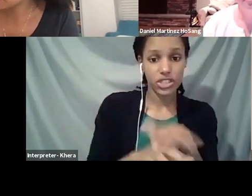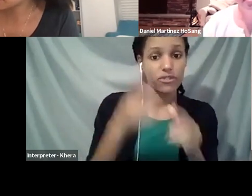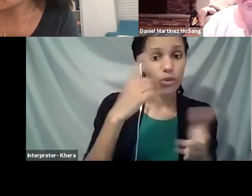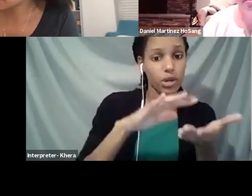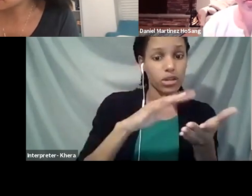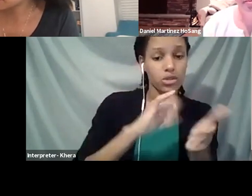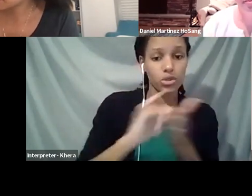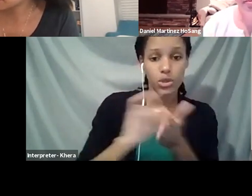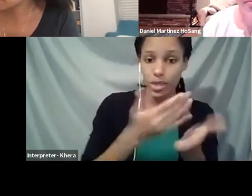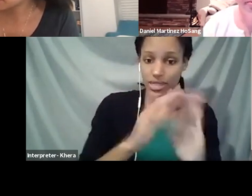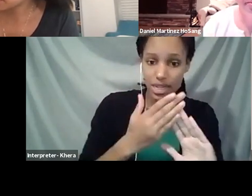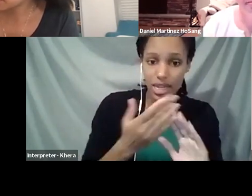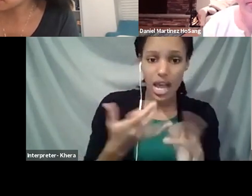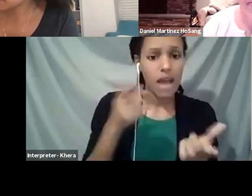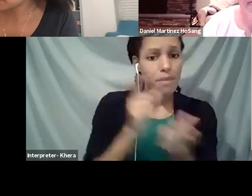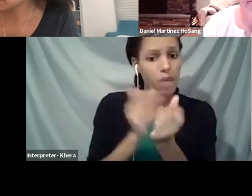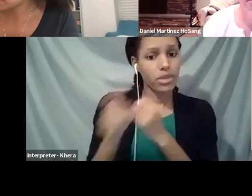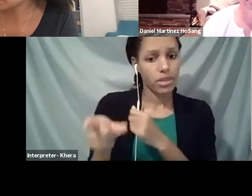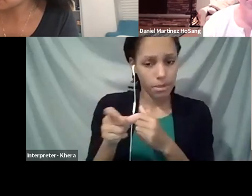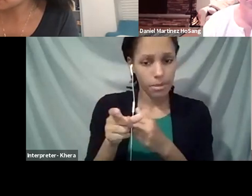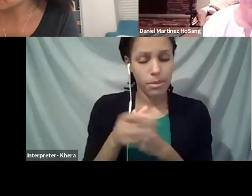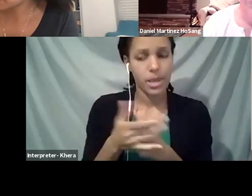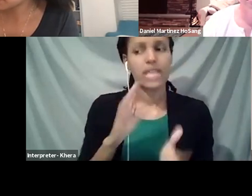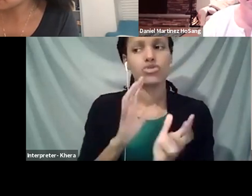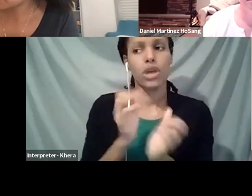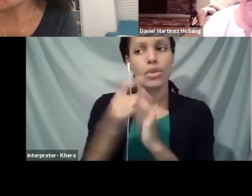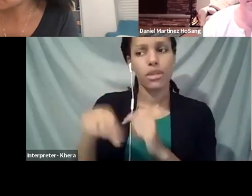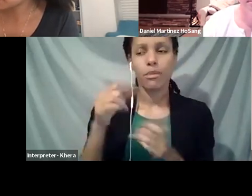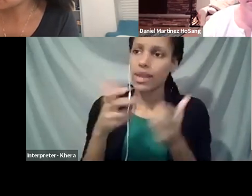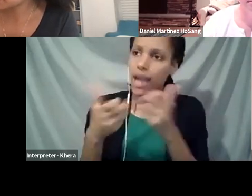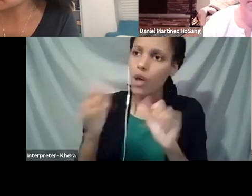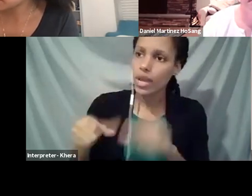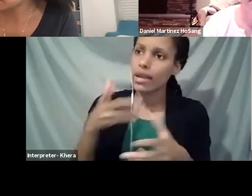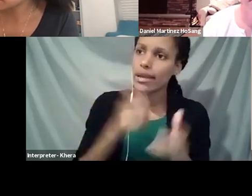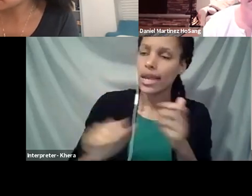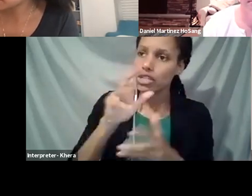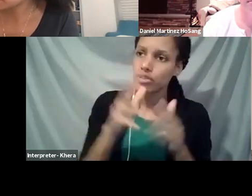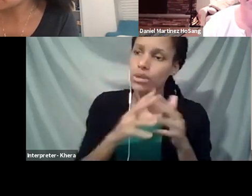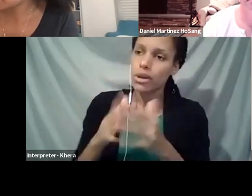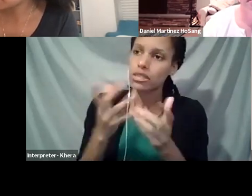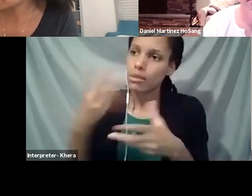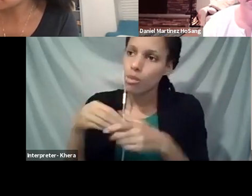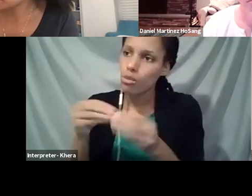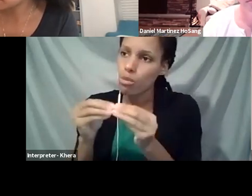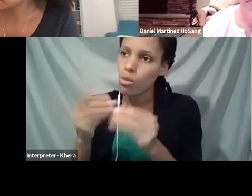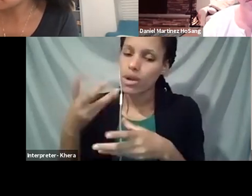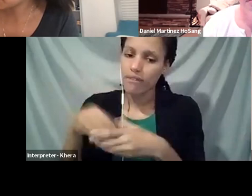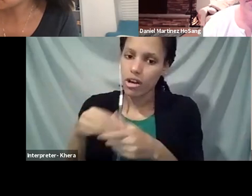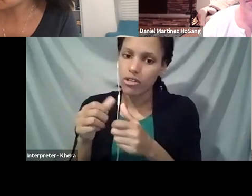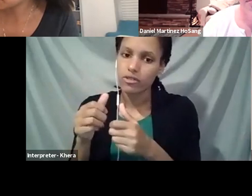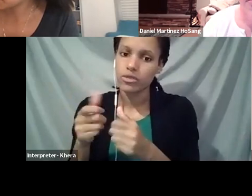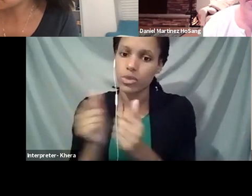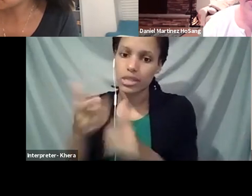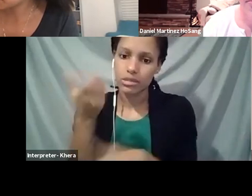with them and talked a little bit more about how Asian Americans could better be engaged in this movement. And